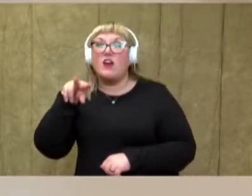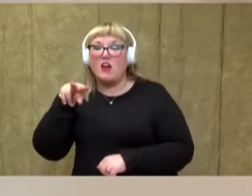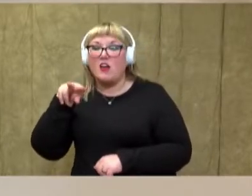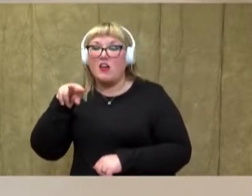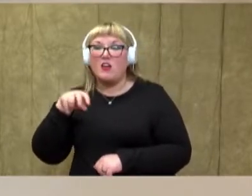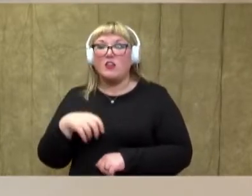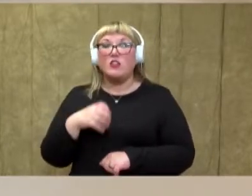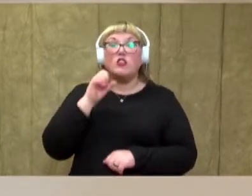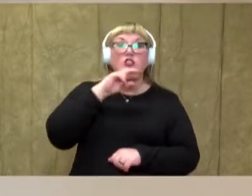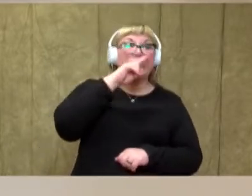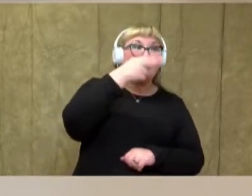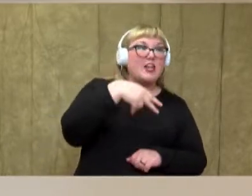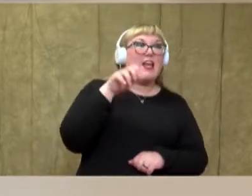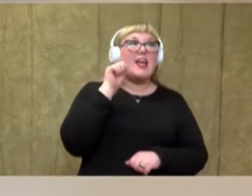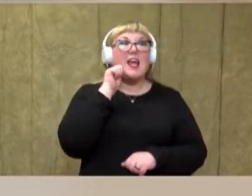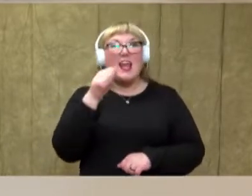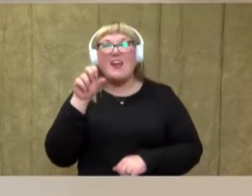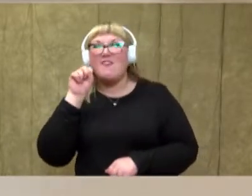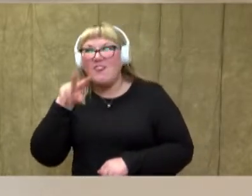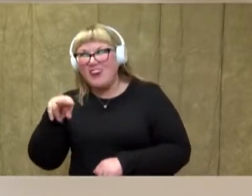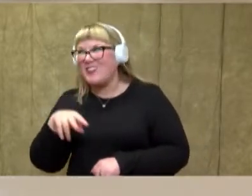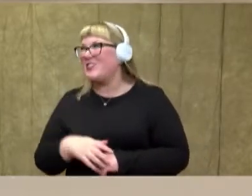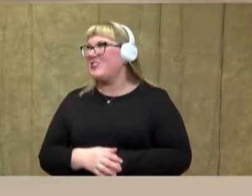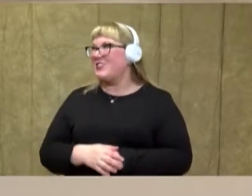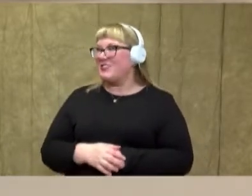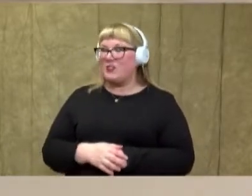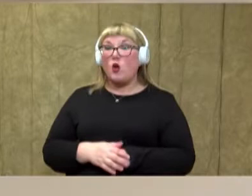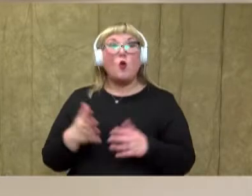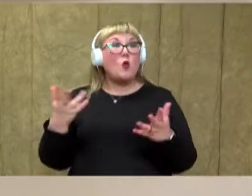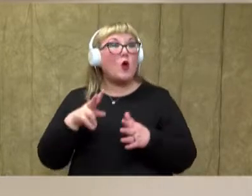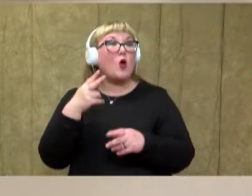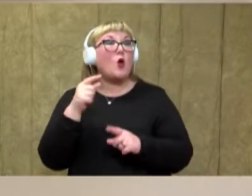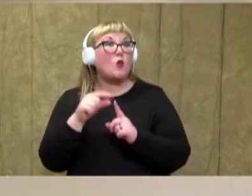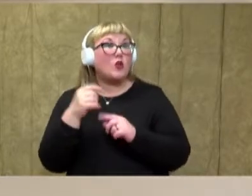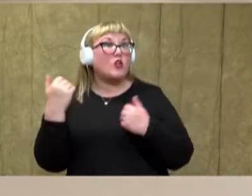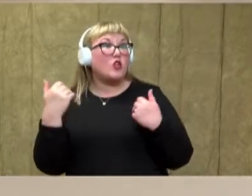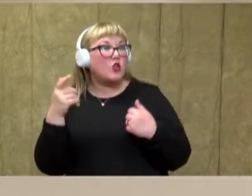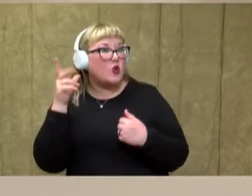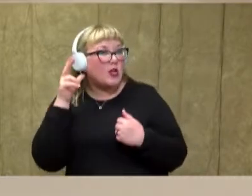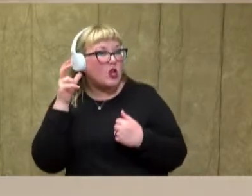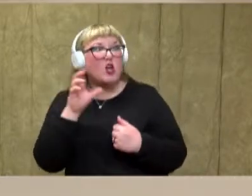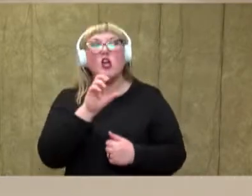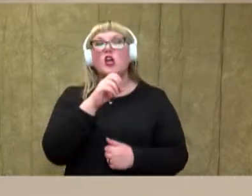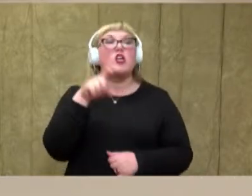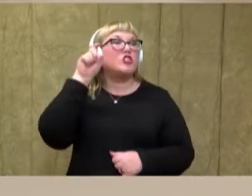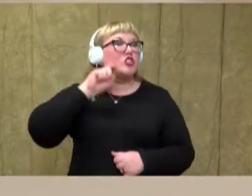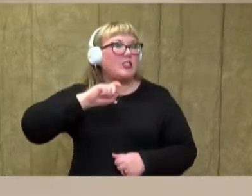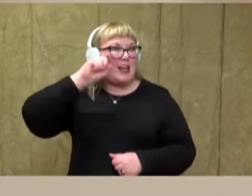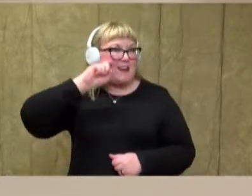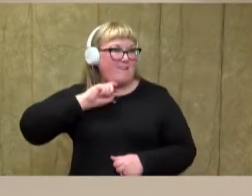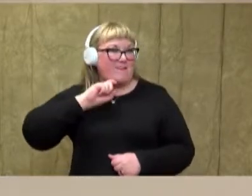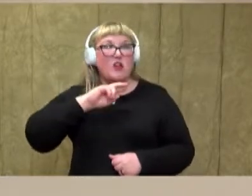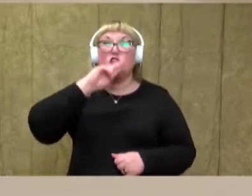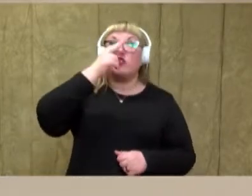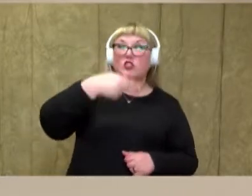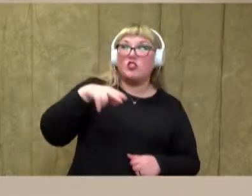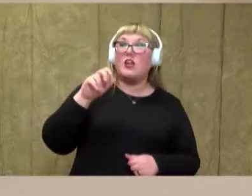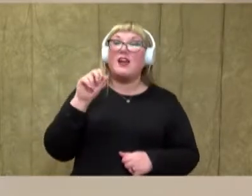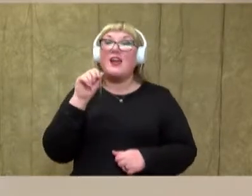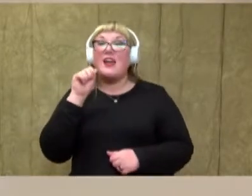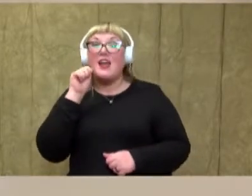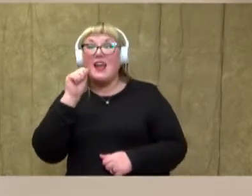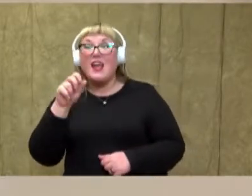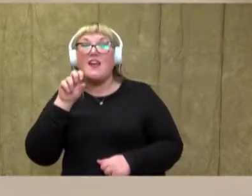Shave. Shave. What word do you hear? Shave. Listen to the sounds.